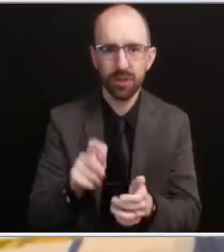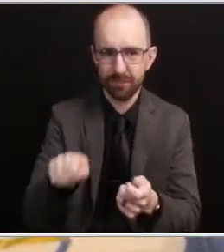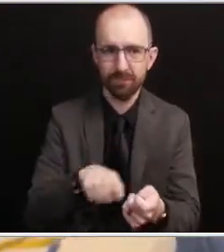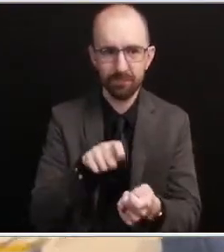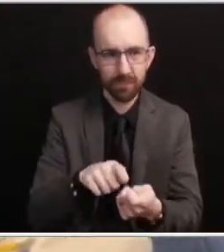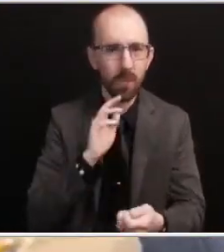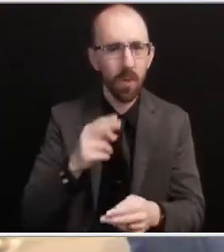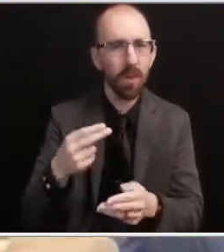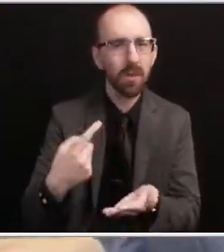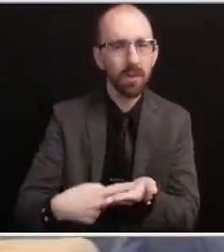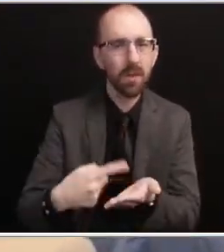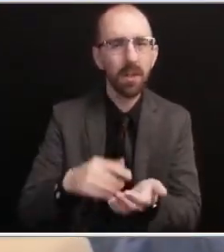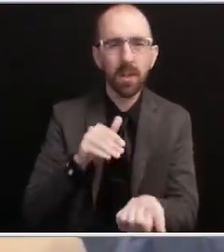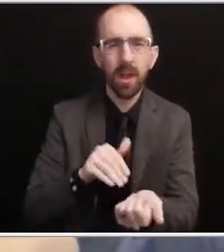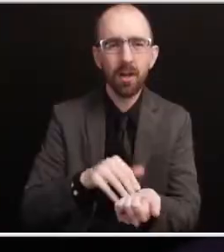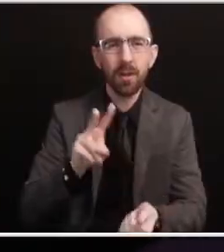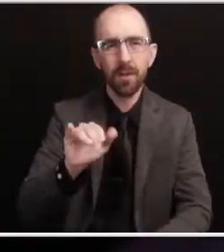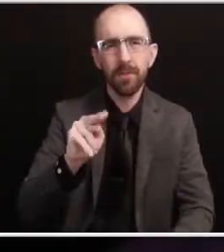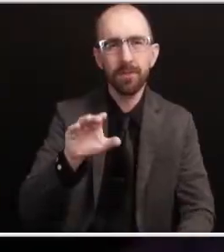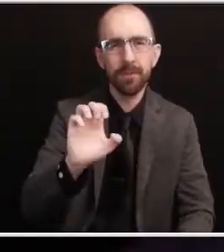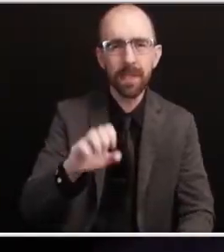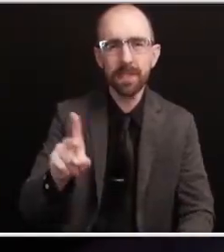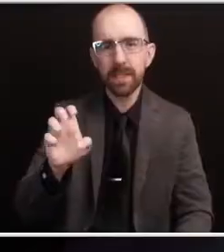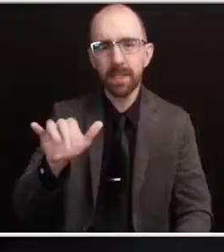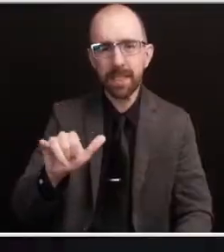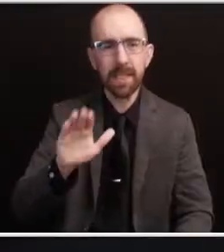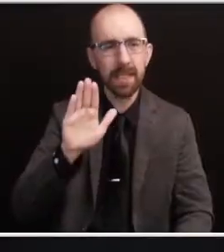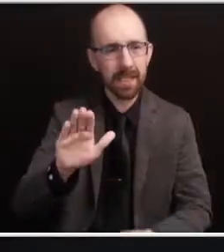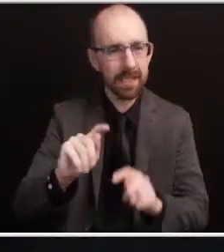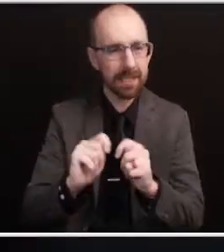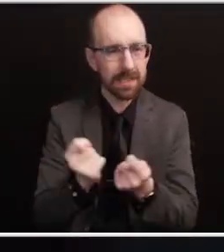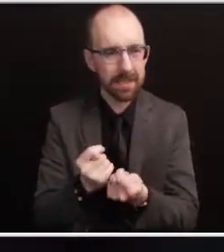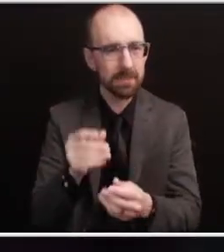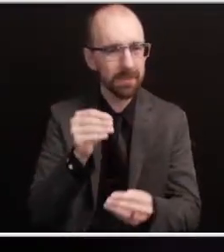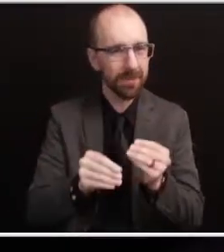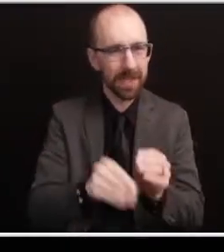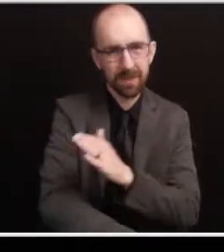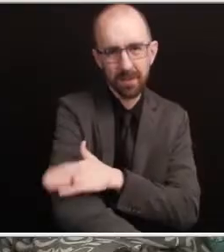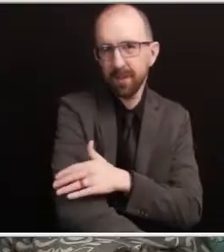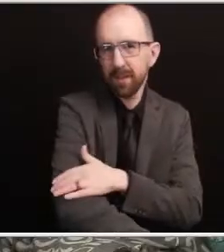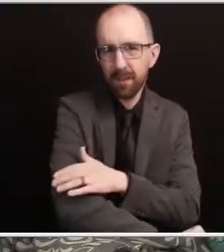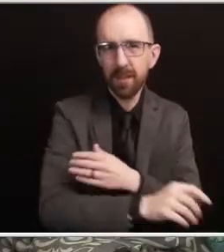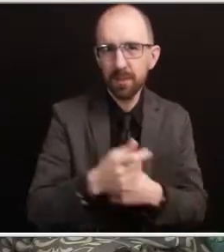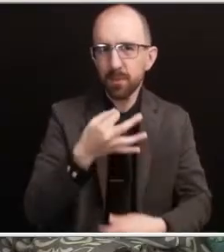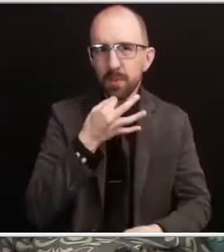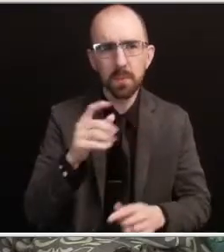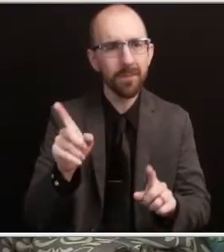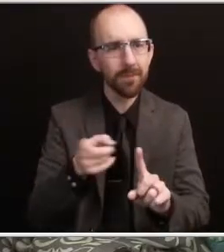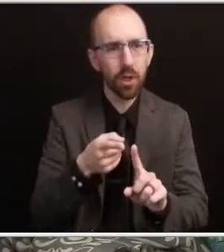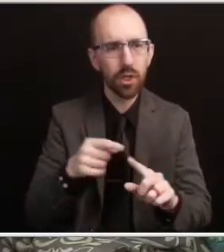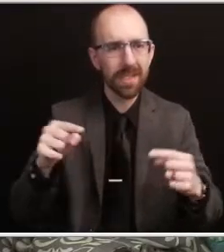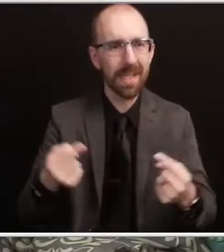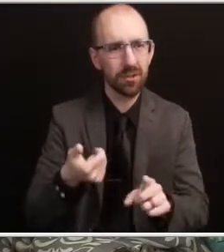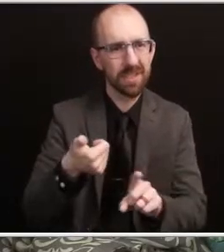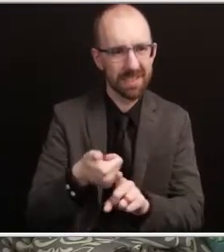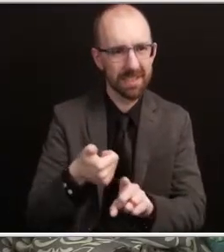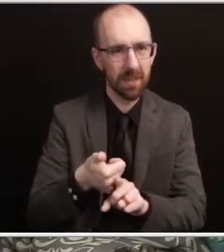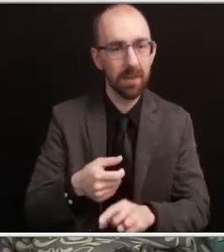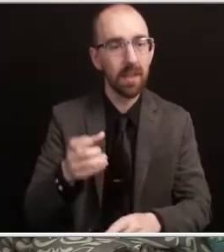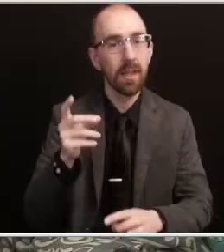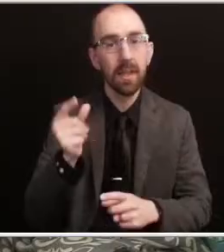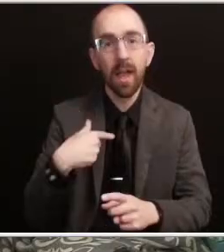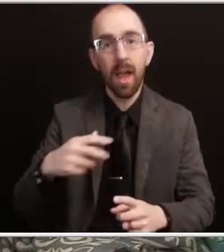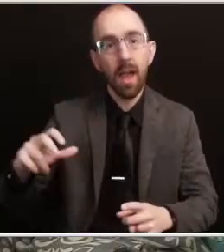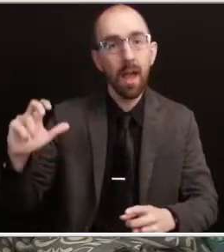his team are doing to put Daniel's elbow back together in a moment, but first the injury. The second I let go of the ball, it snapped, and I heard